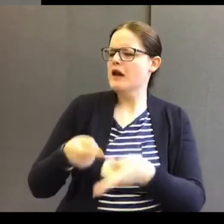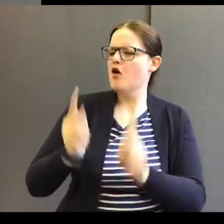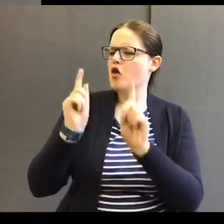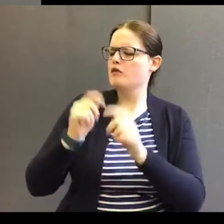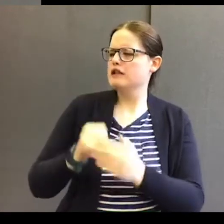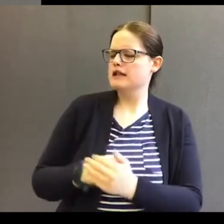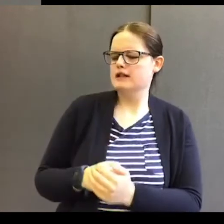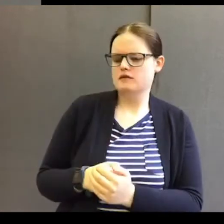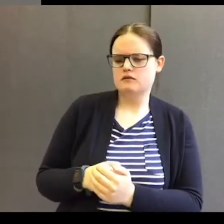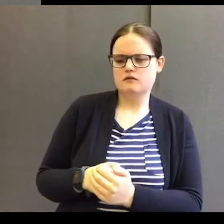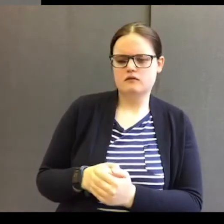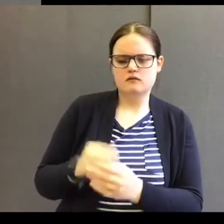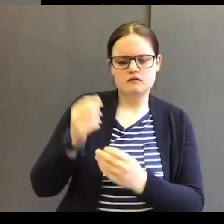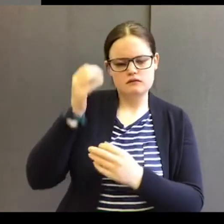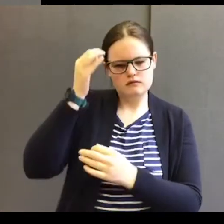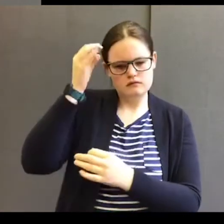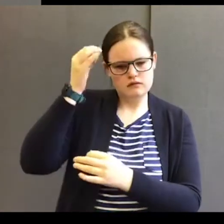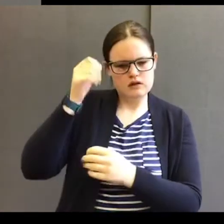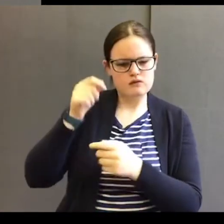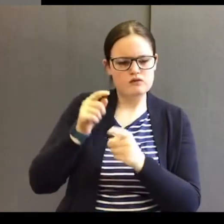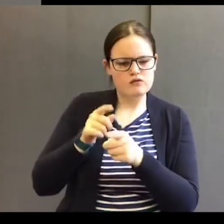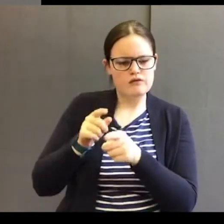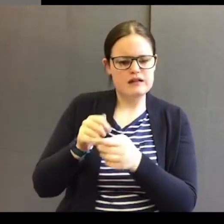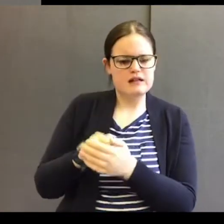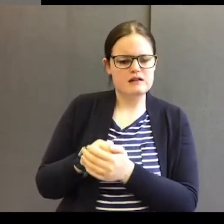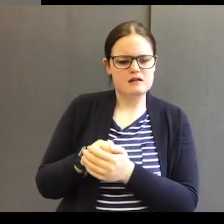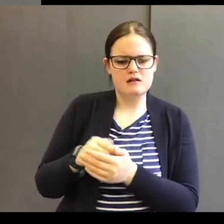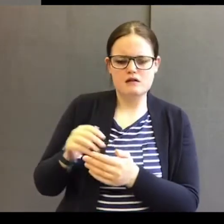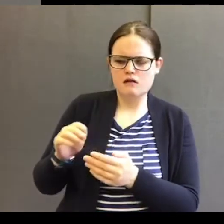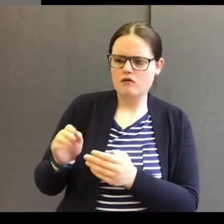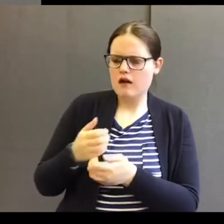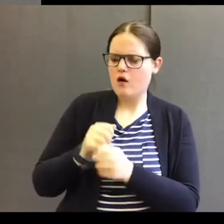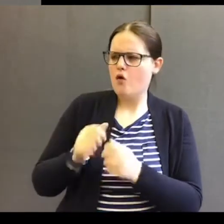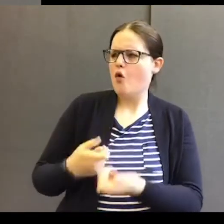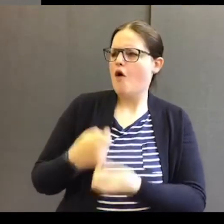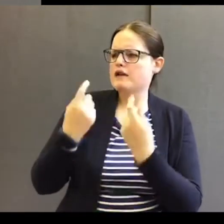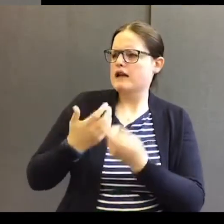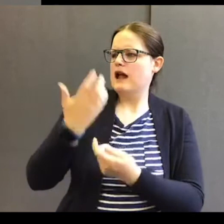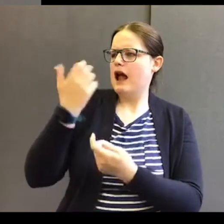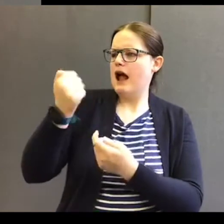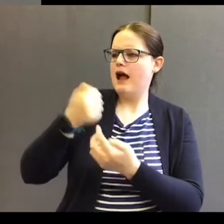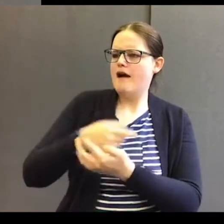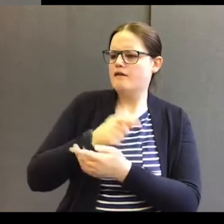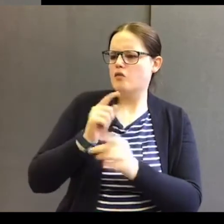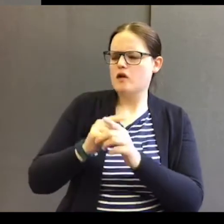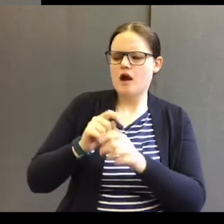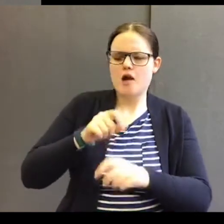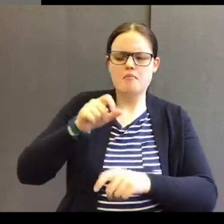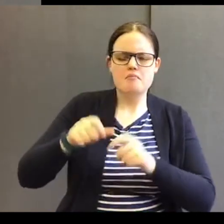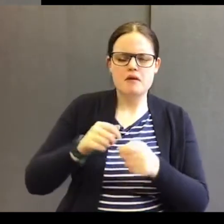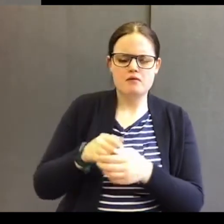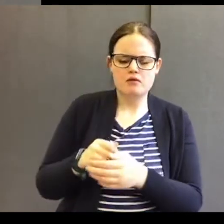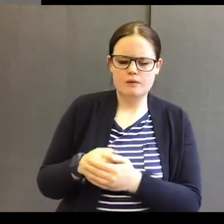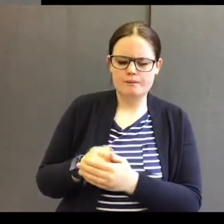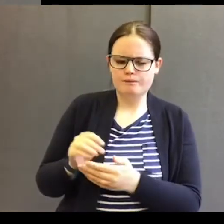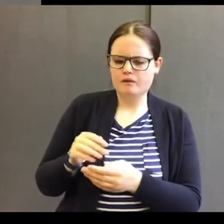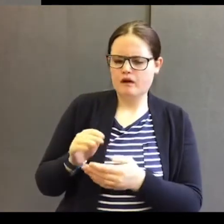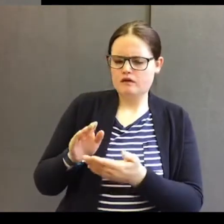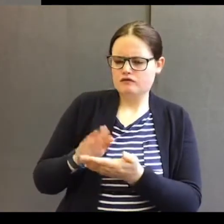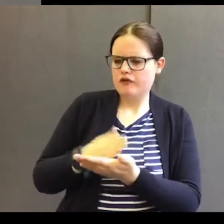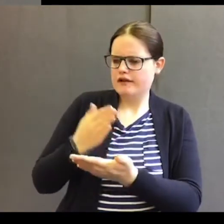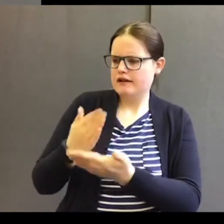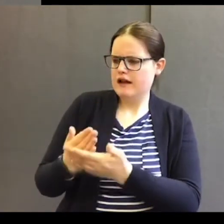word. We are the authority, they taught. We have all the understanding. We're the ones